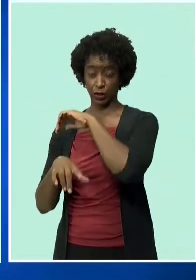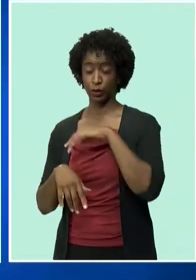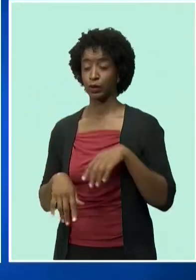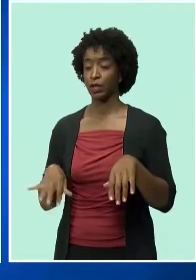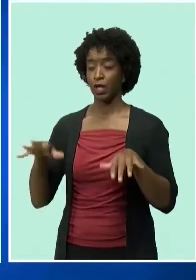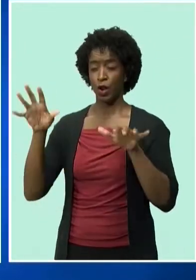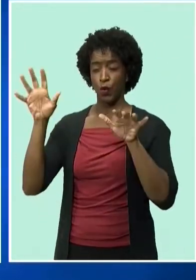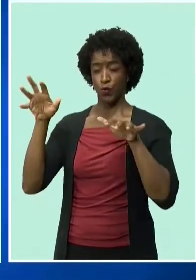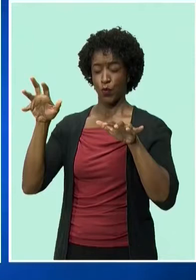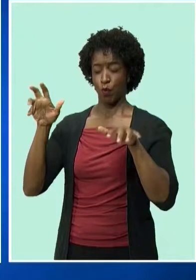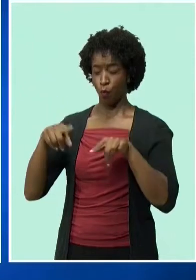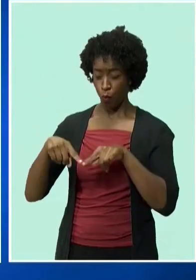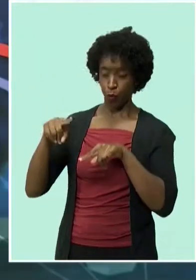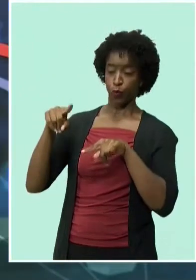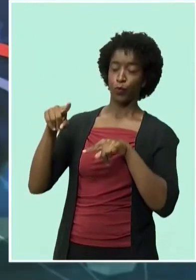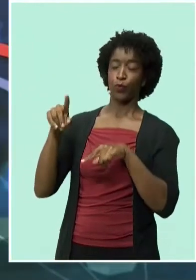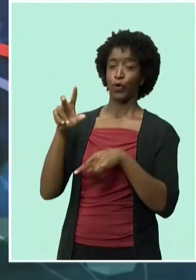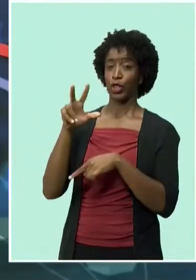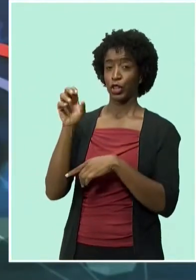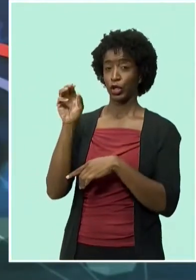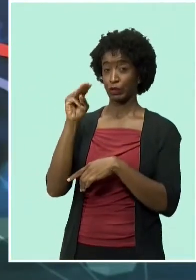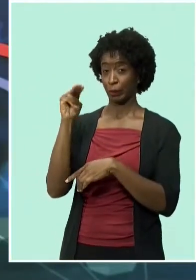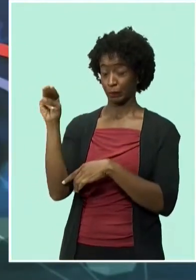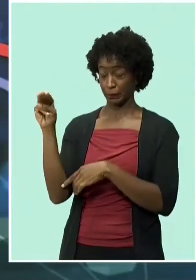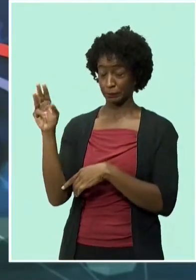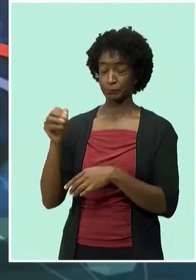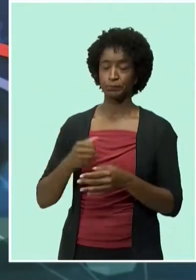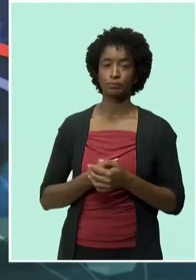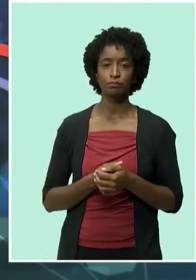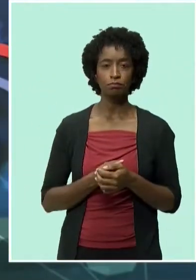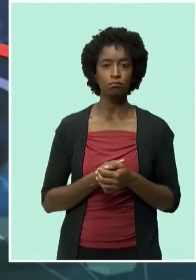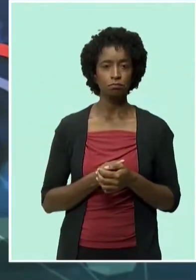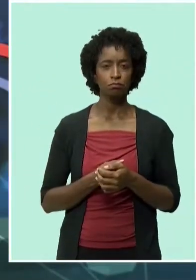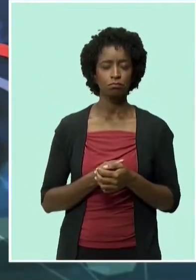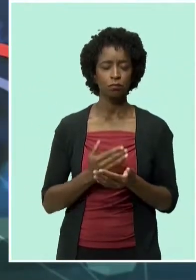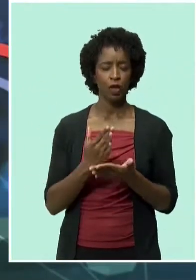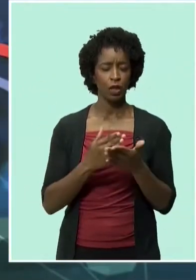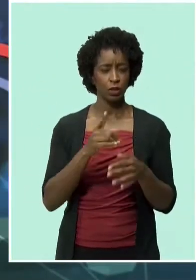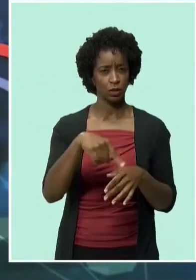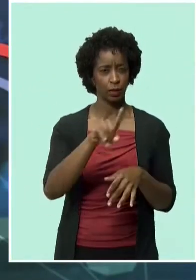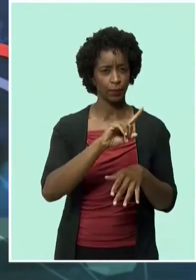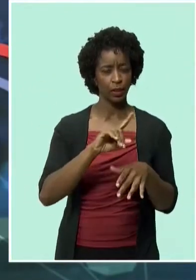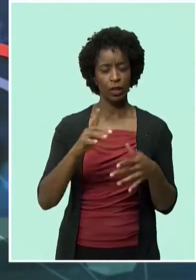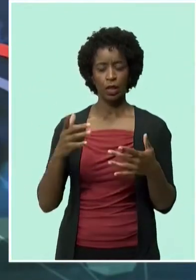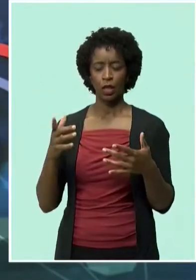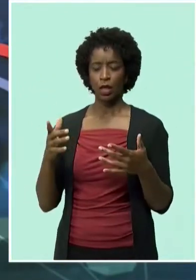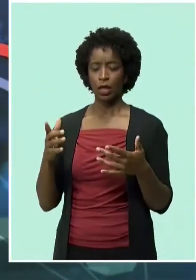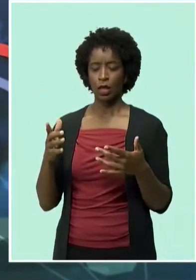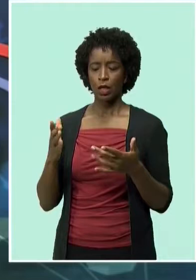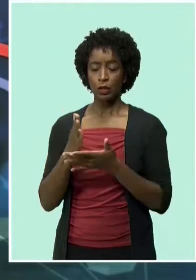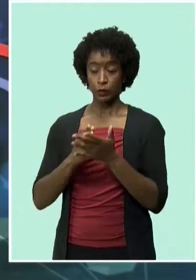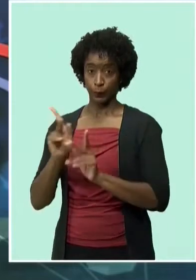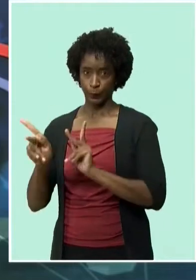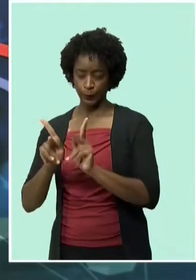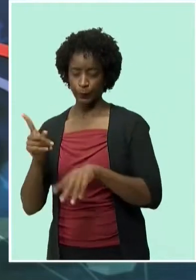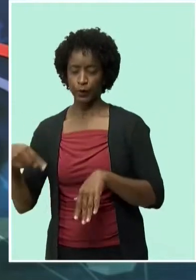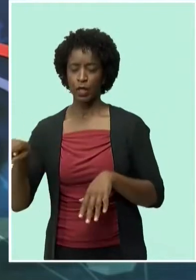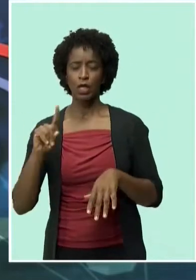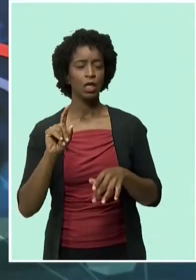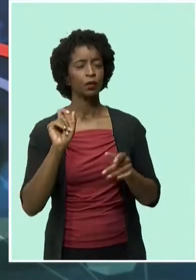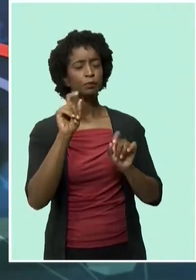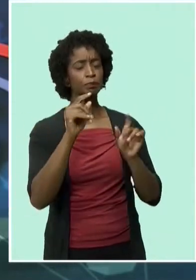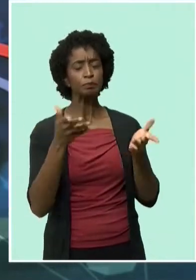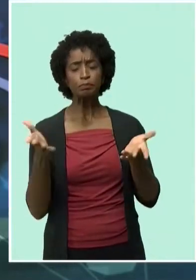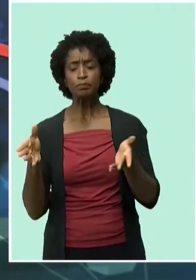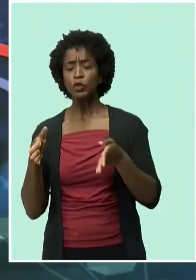30 minutes. Several residents also raised concerns about the state of the roads right across the parish. The Prime